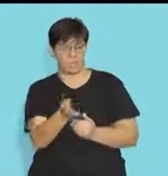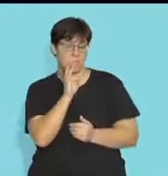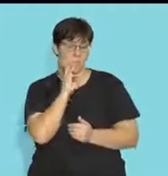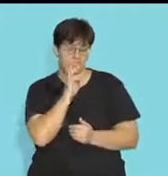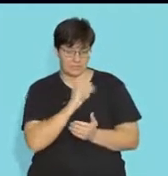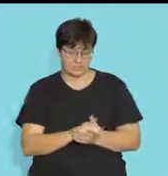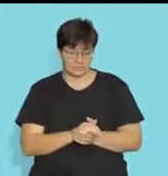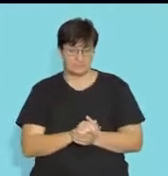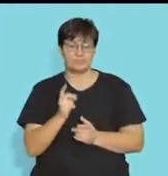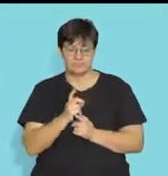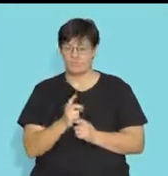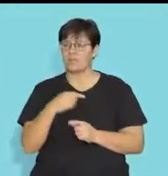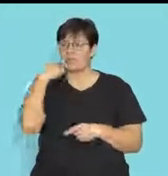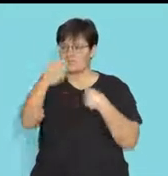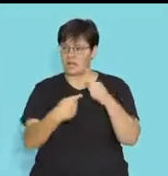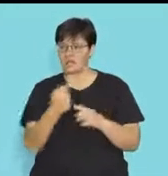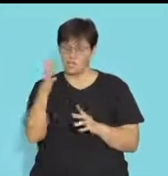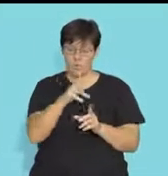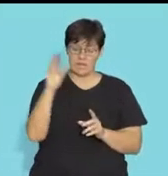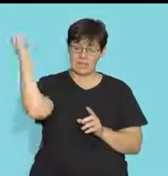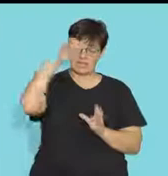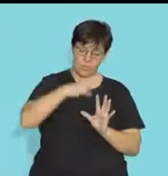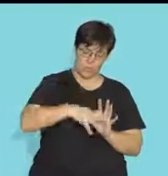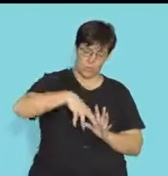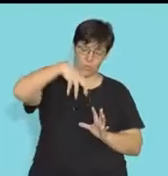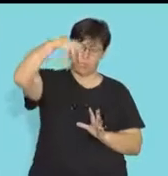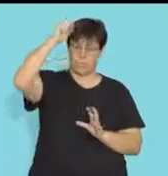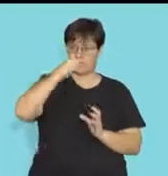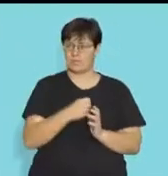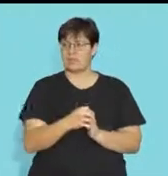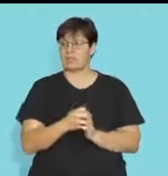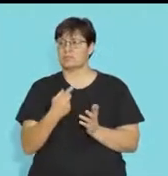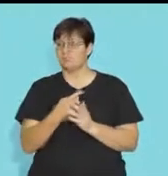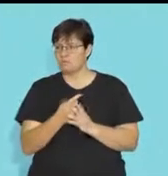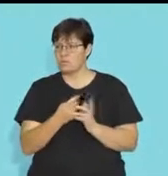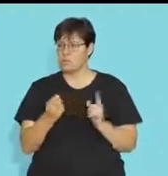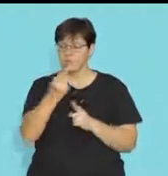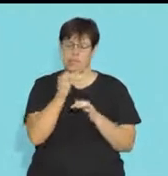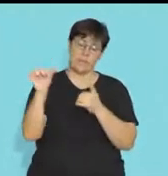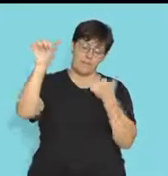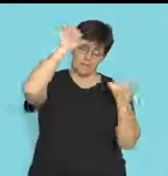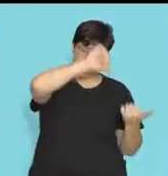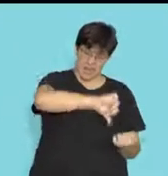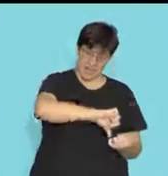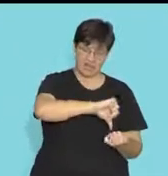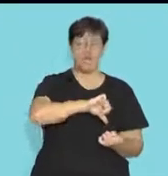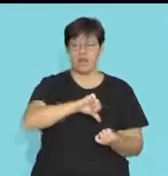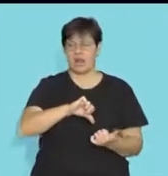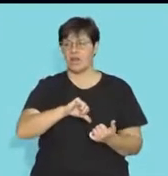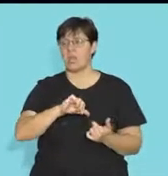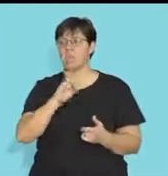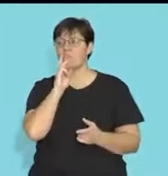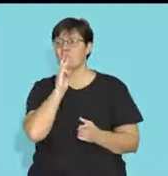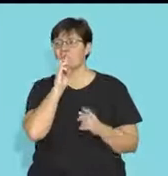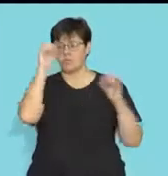surface, and that water constantly cycles through evaporation, through precipitation, and moves back into